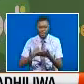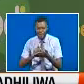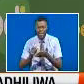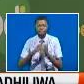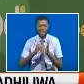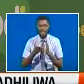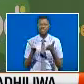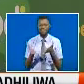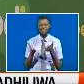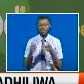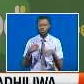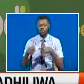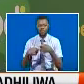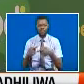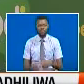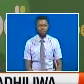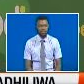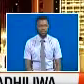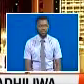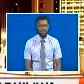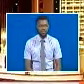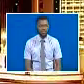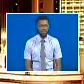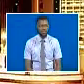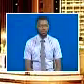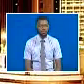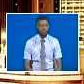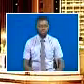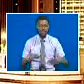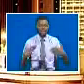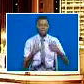Na kwenye mechi za kufuzu kombe la bara